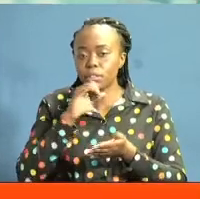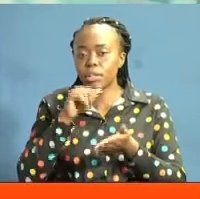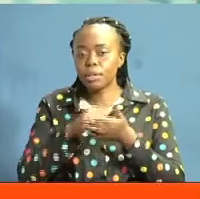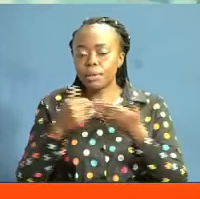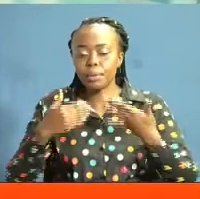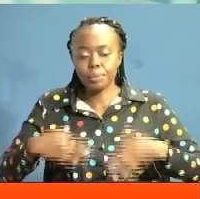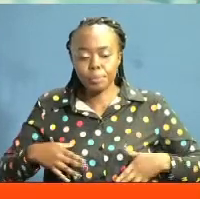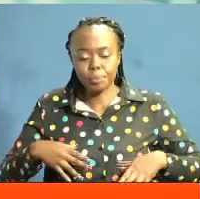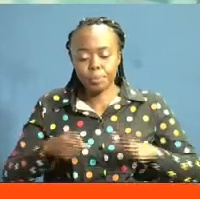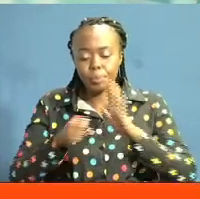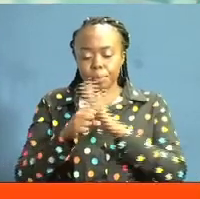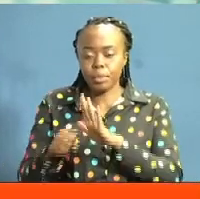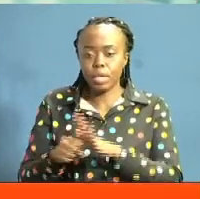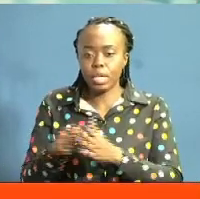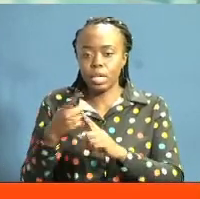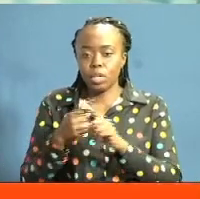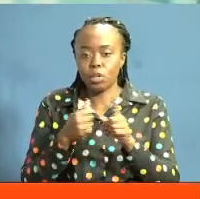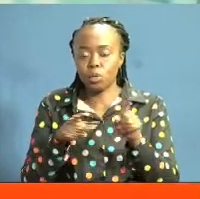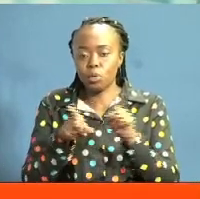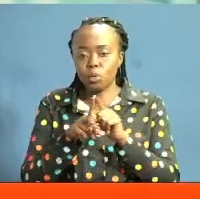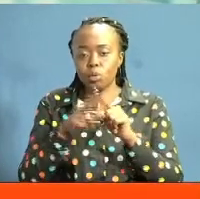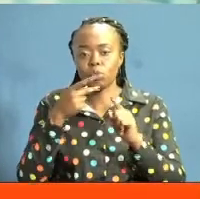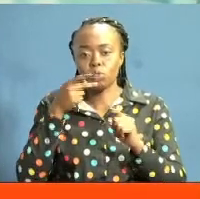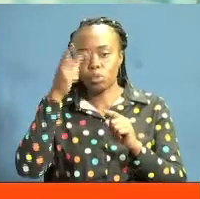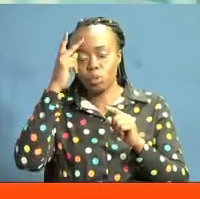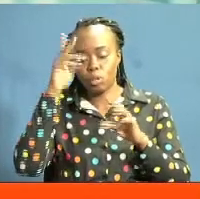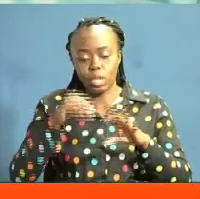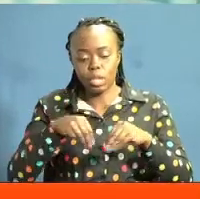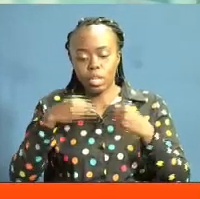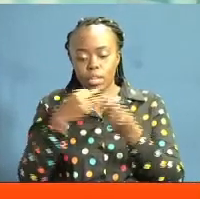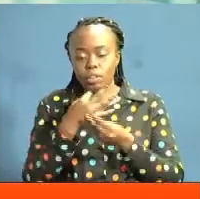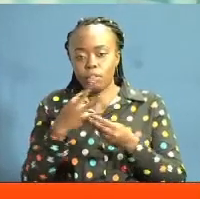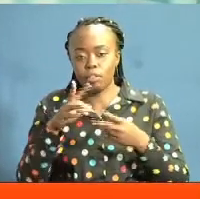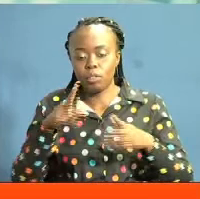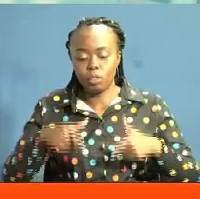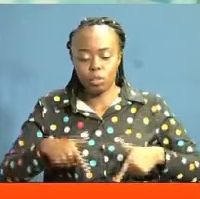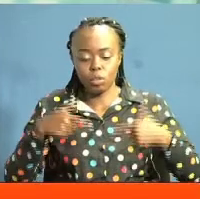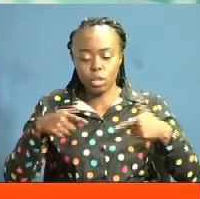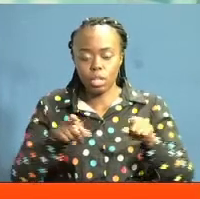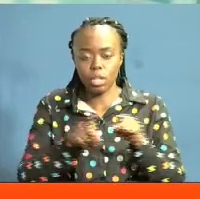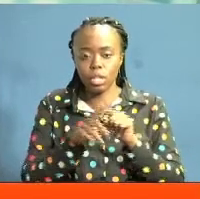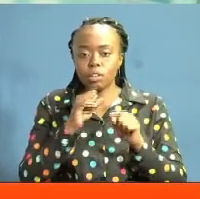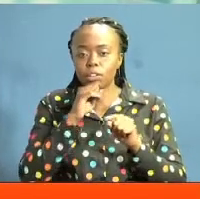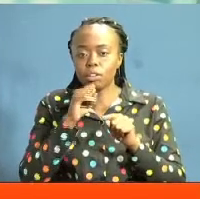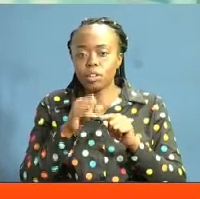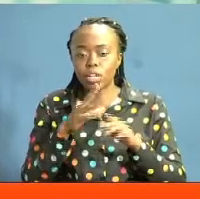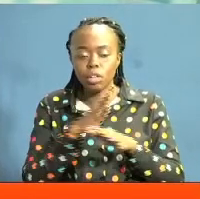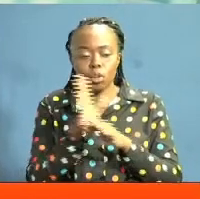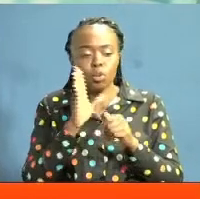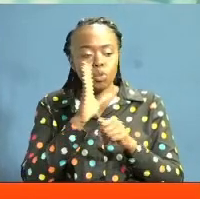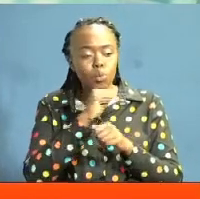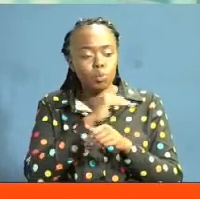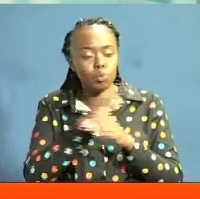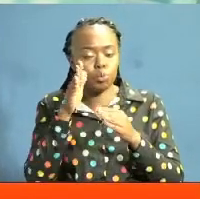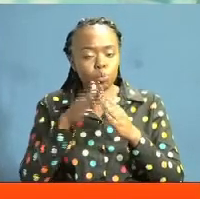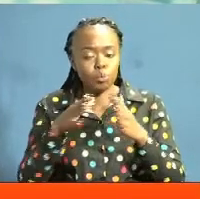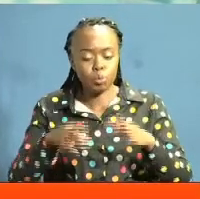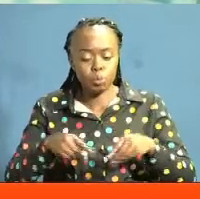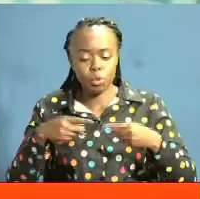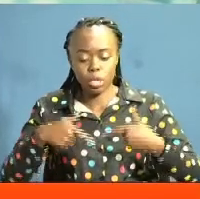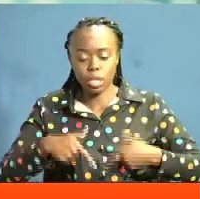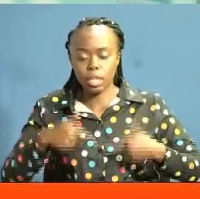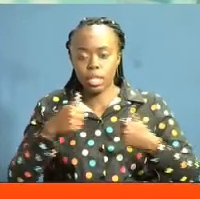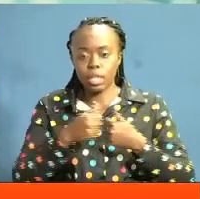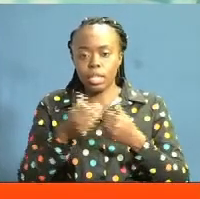being rejected. A parent is a giver of life. Mm-hmm. And a giver of life does not end by giving the life. Mm-hmm.